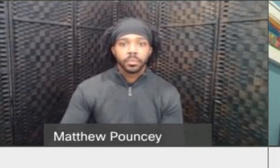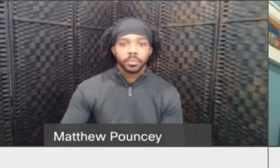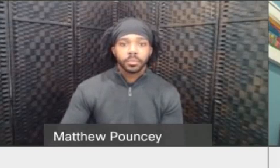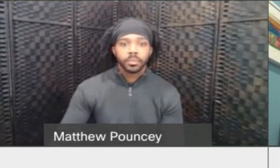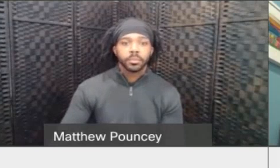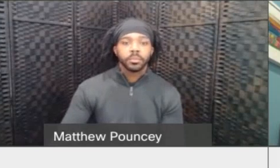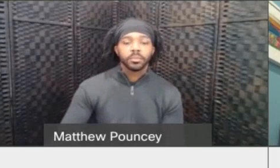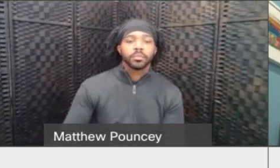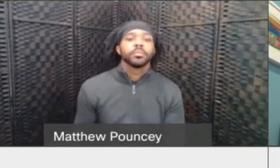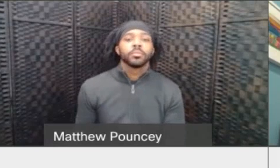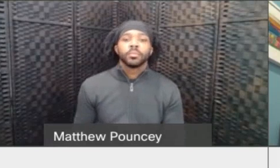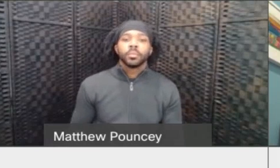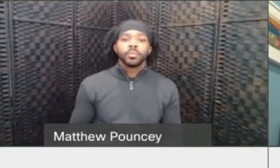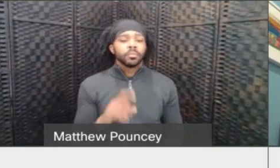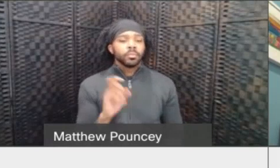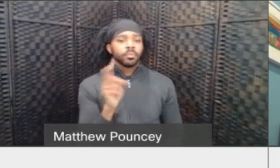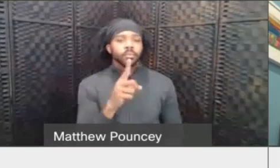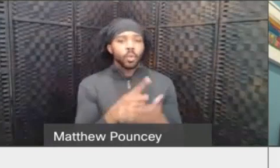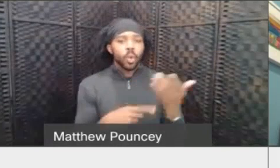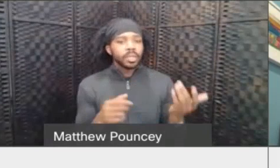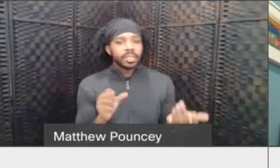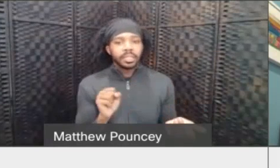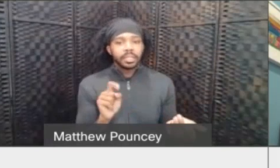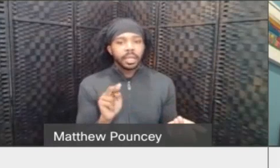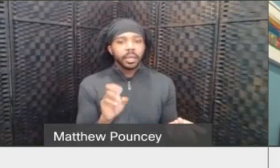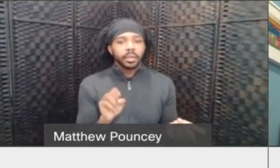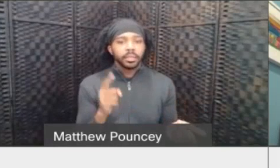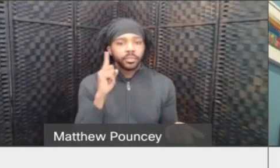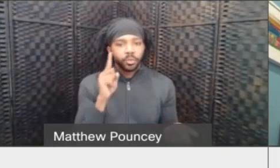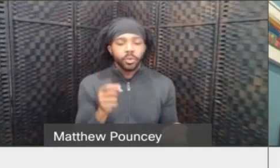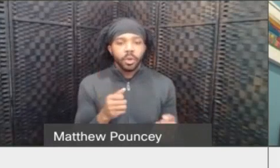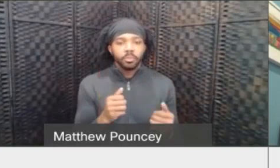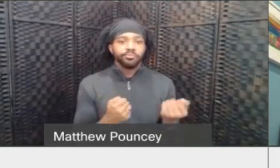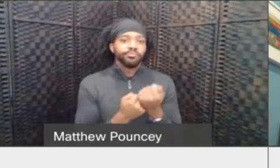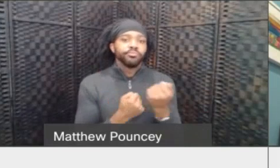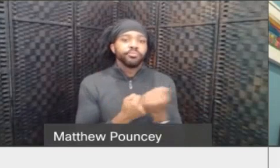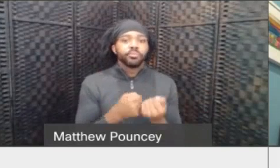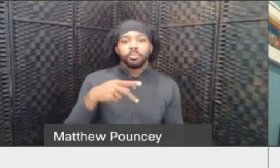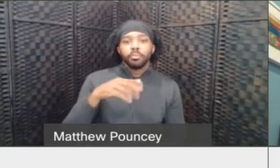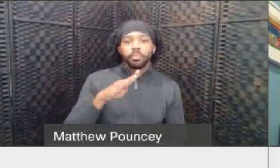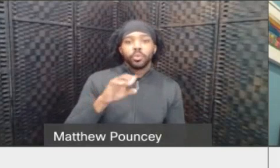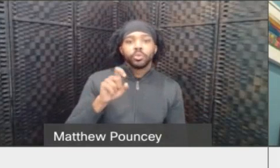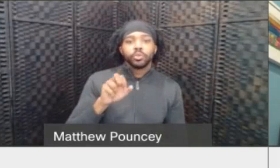What is the status regarding the booster doses of Moderna for the people we support?